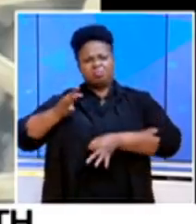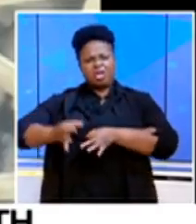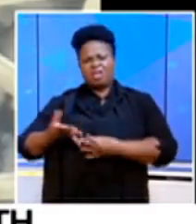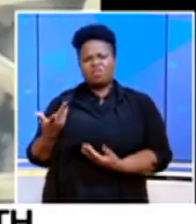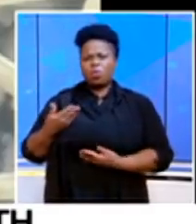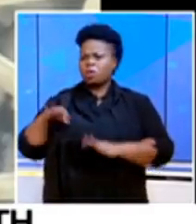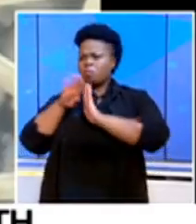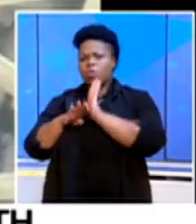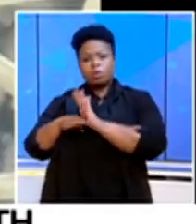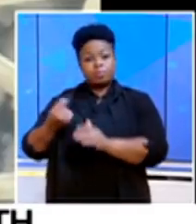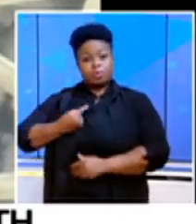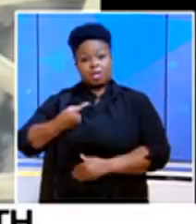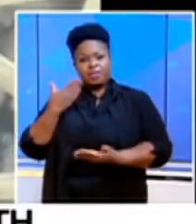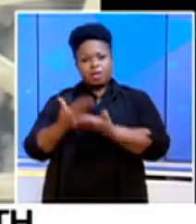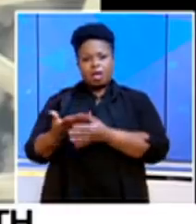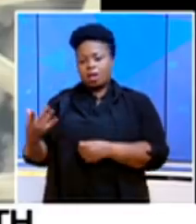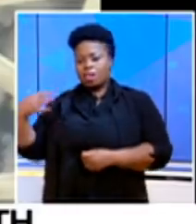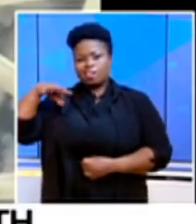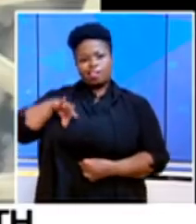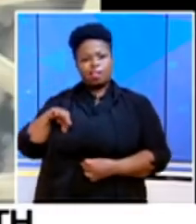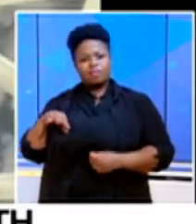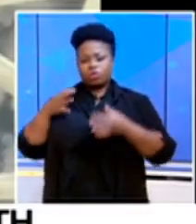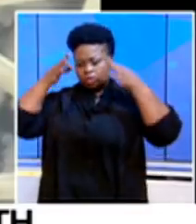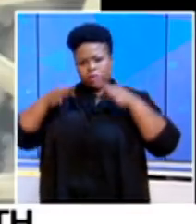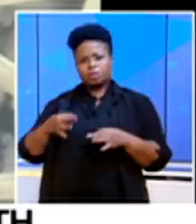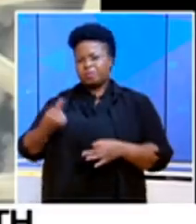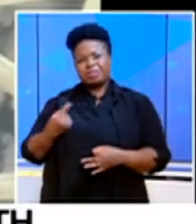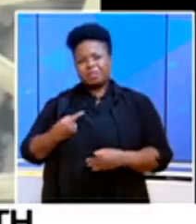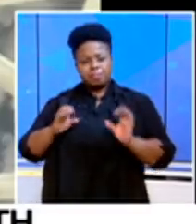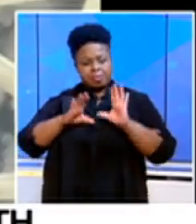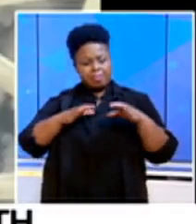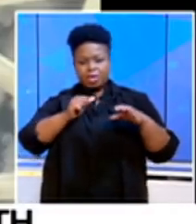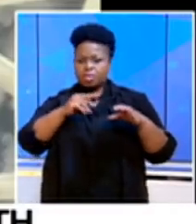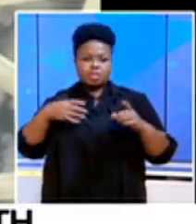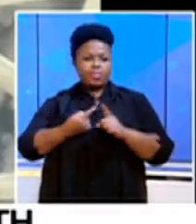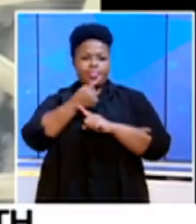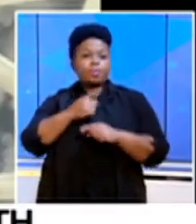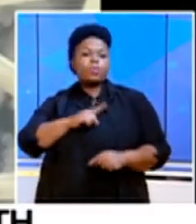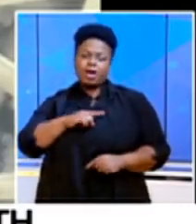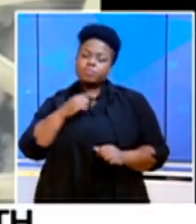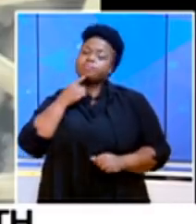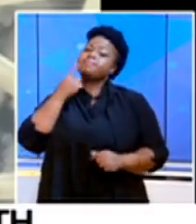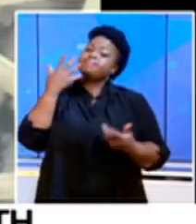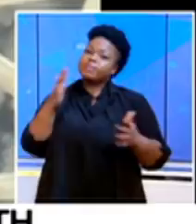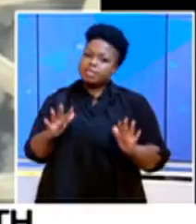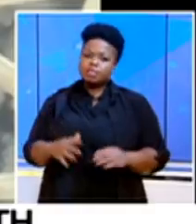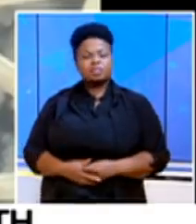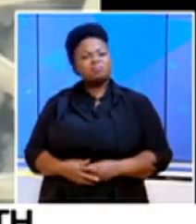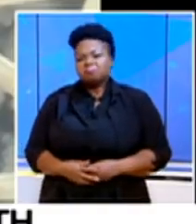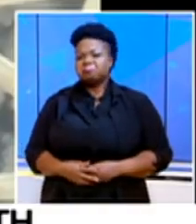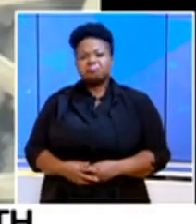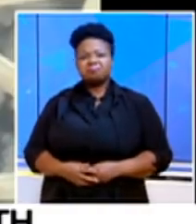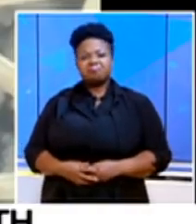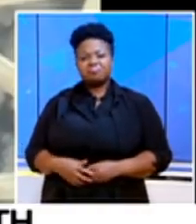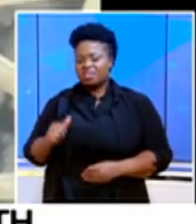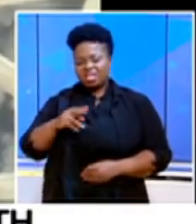advance programs that will sponsor or fuel divisions in the organization. In this regard, we had said that there is no resolution